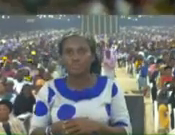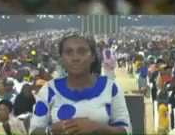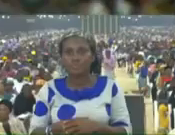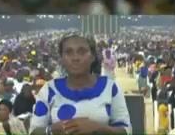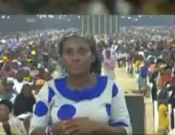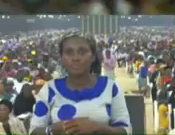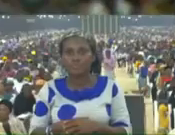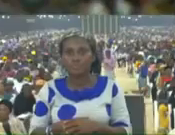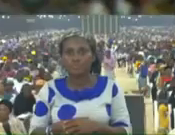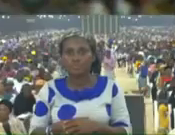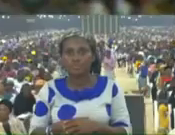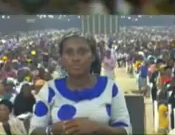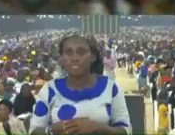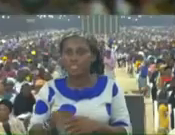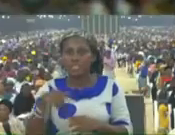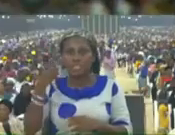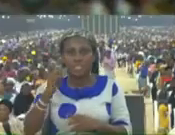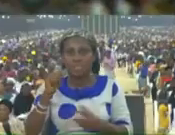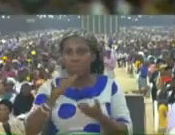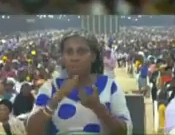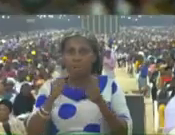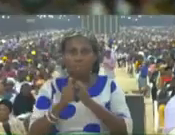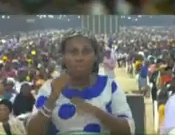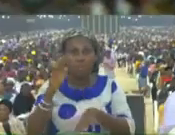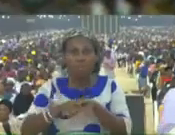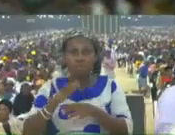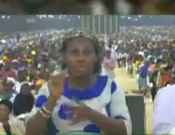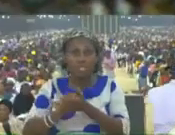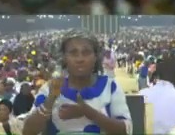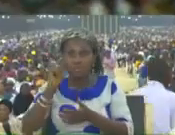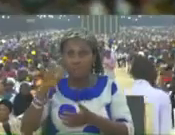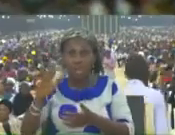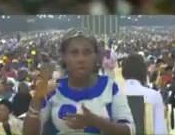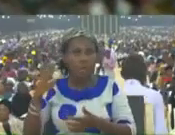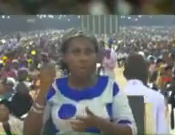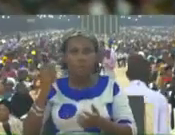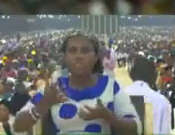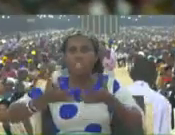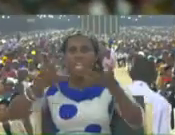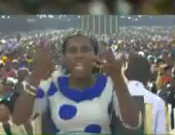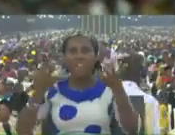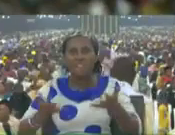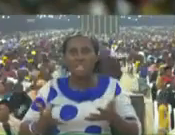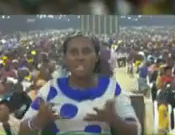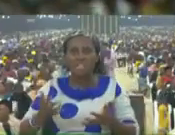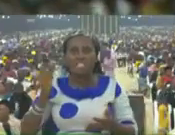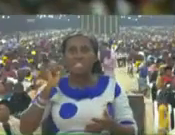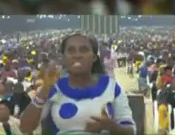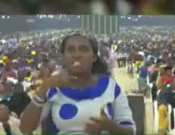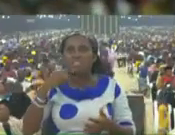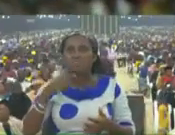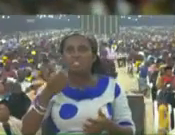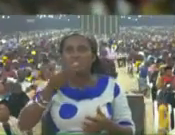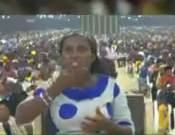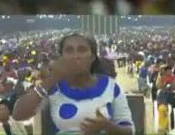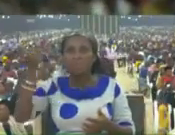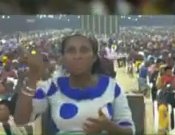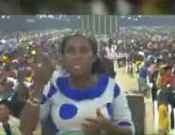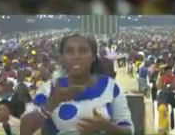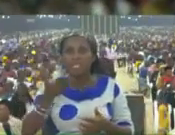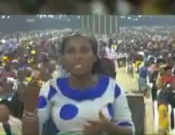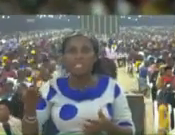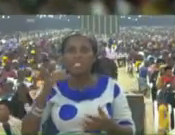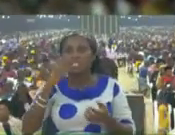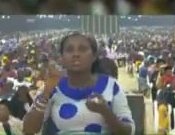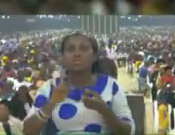Siege on her was so heavy, she decided, the best thing is to commit suicide with my son. Let's